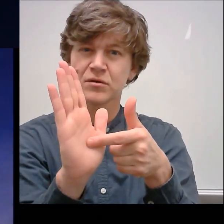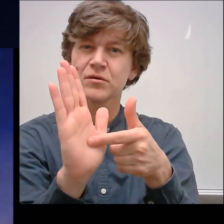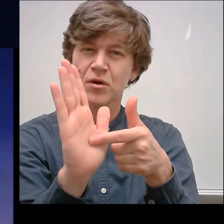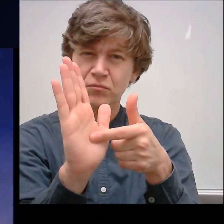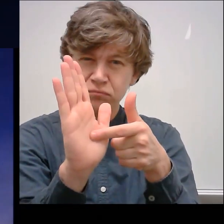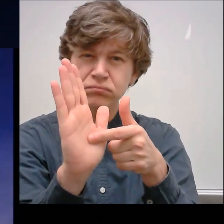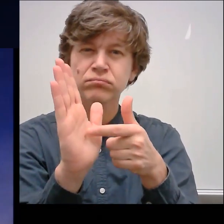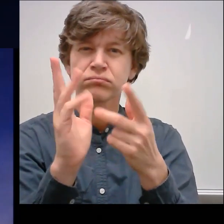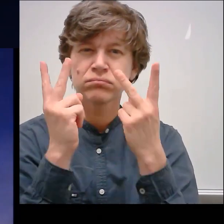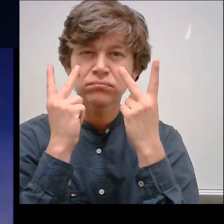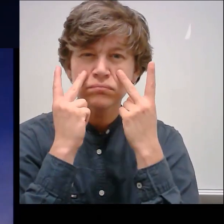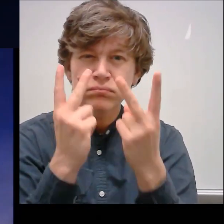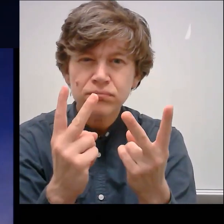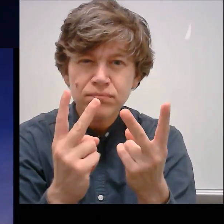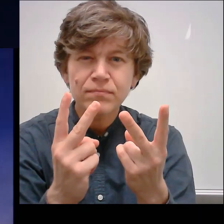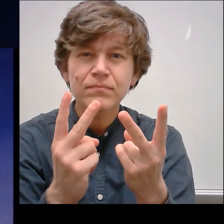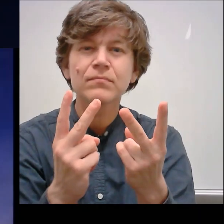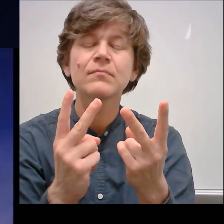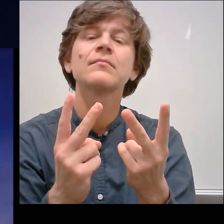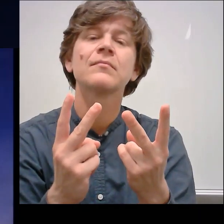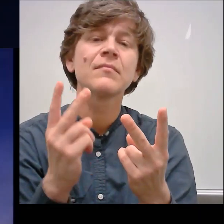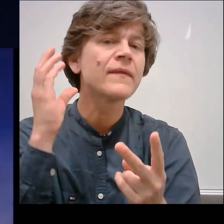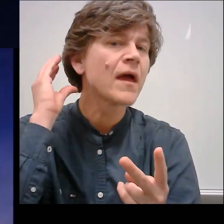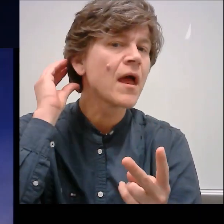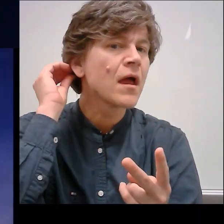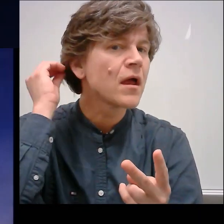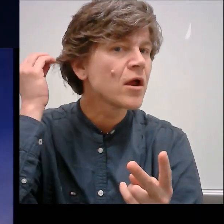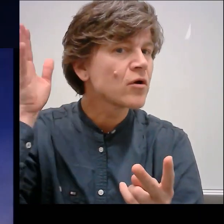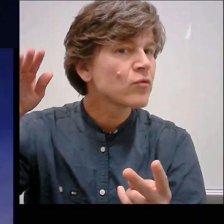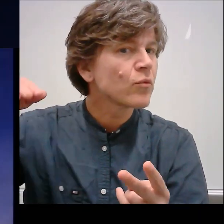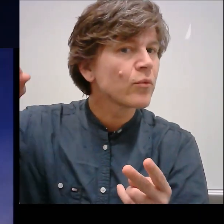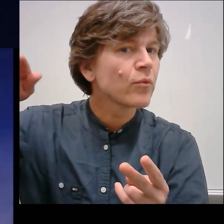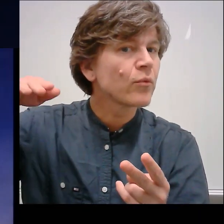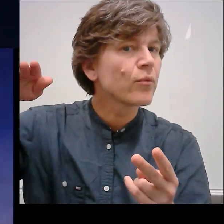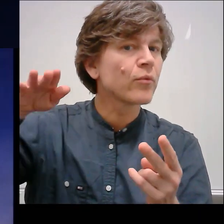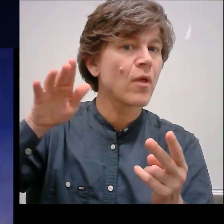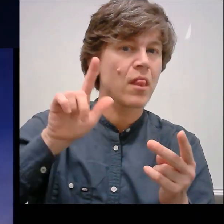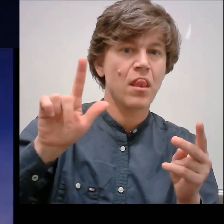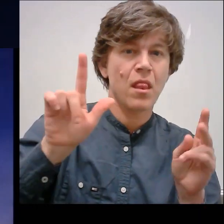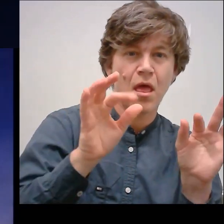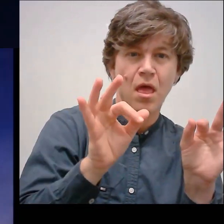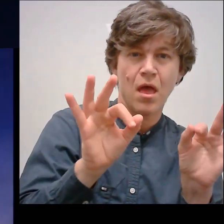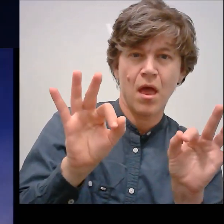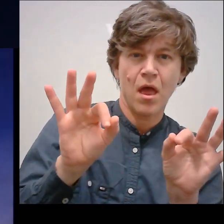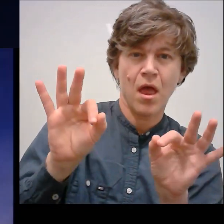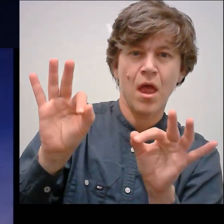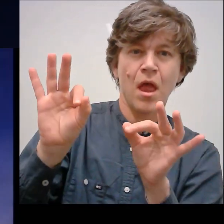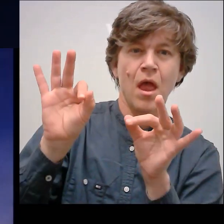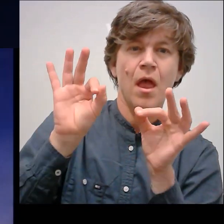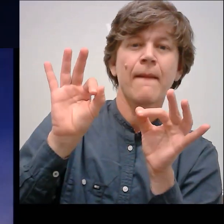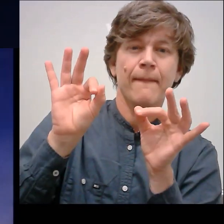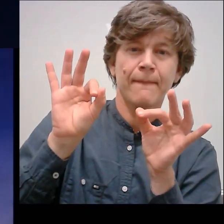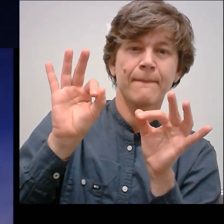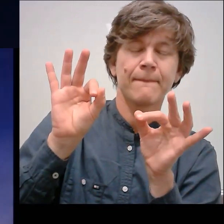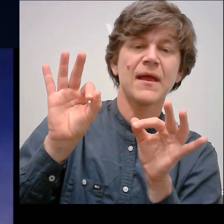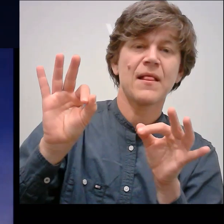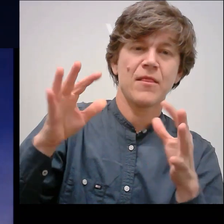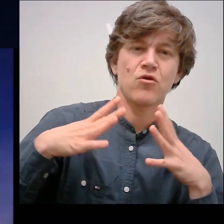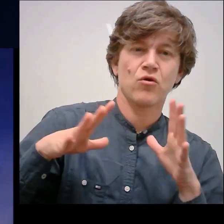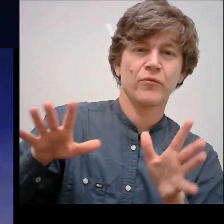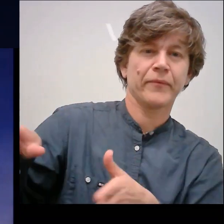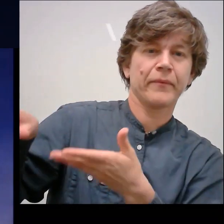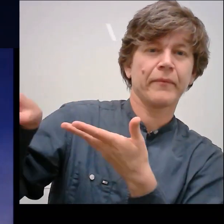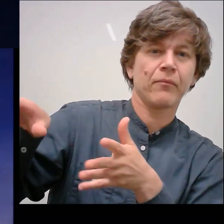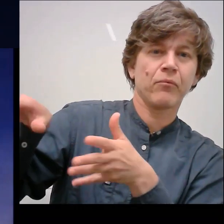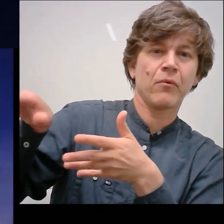hair, draws our attention to the left, mirrored by the flowing drapery and mimicked again by the contrast of